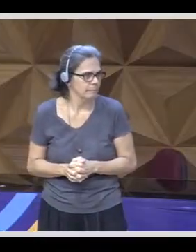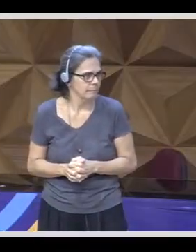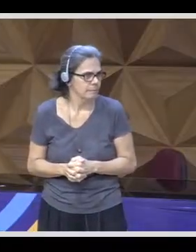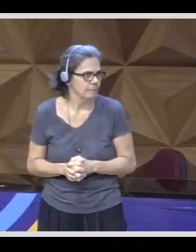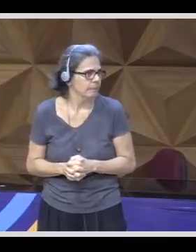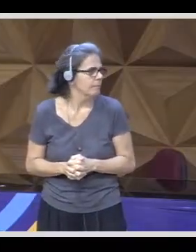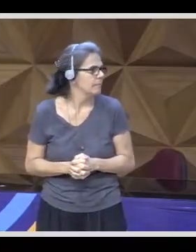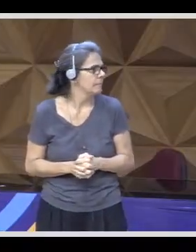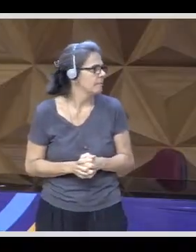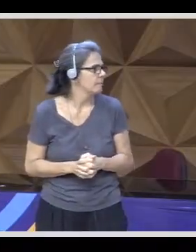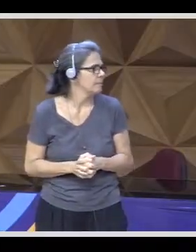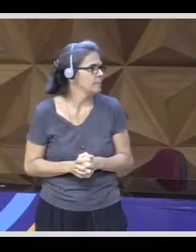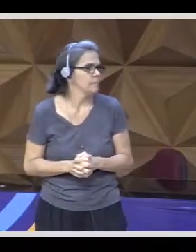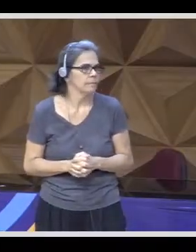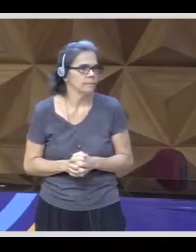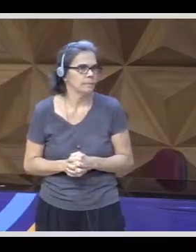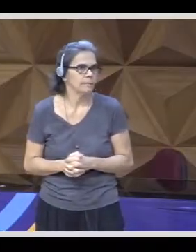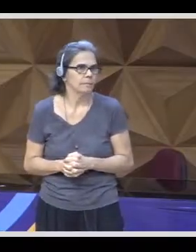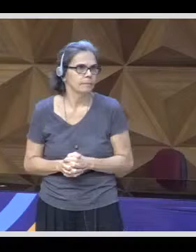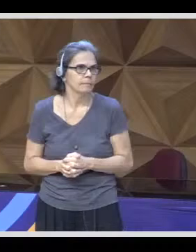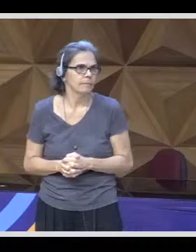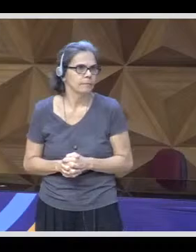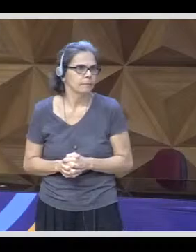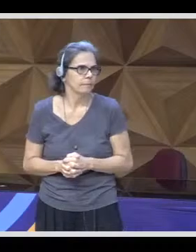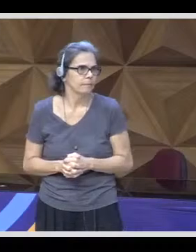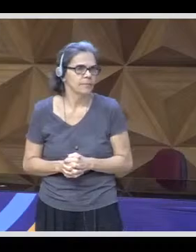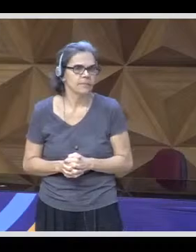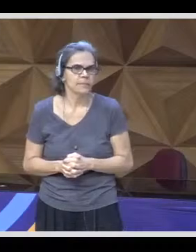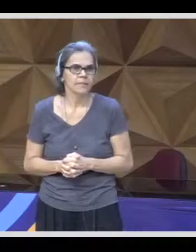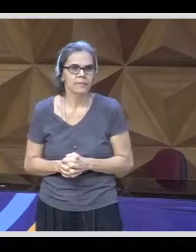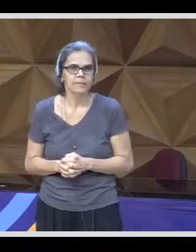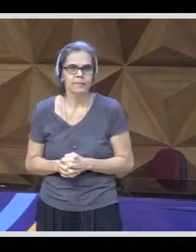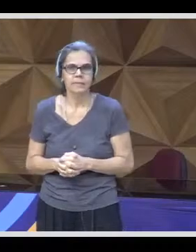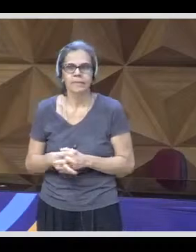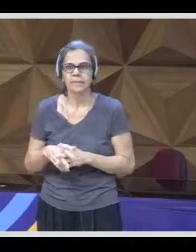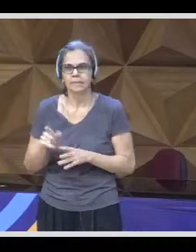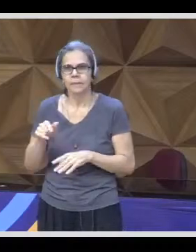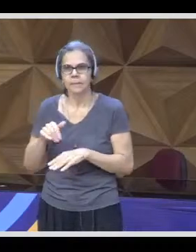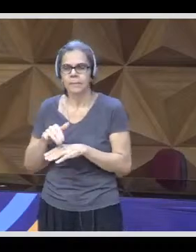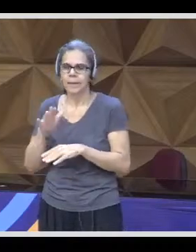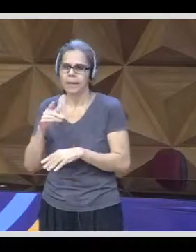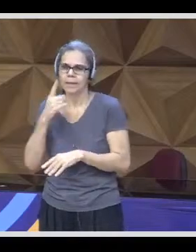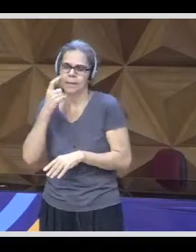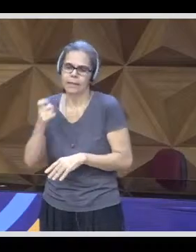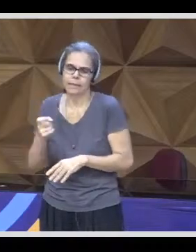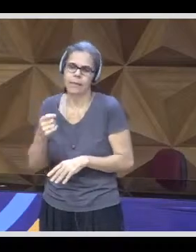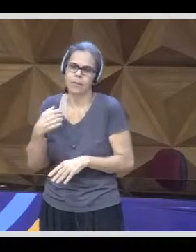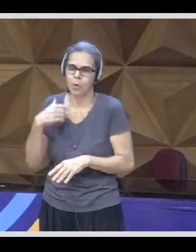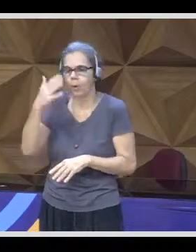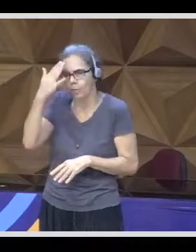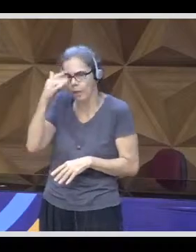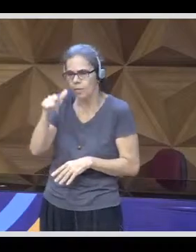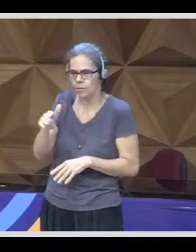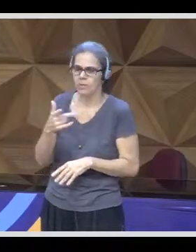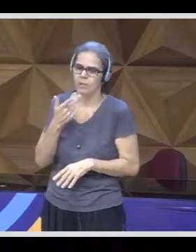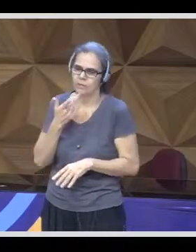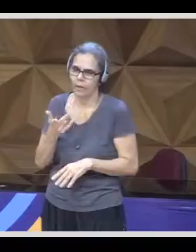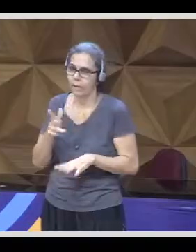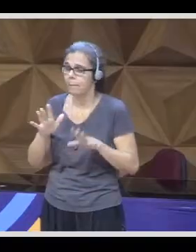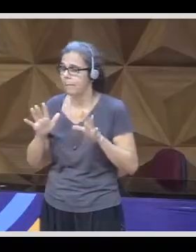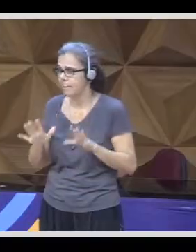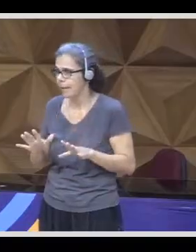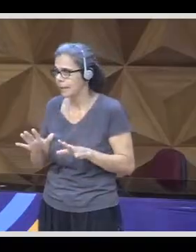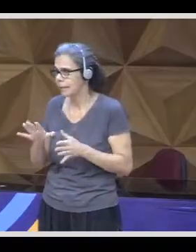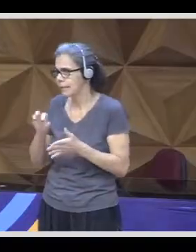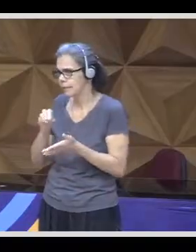But it's more appealing, and I understand, I totally understand. It's really lack of knowledge and skill in